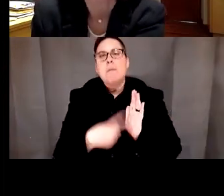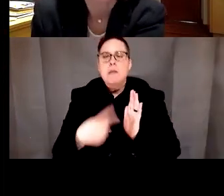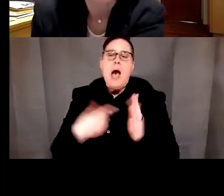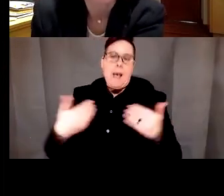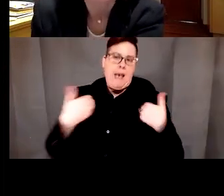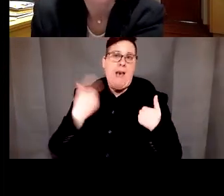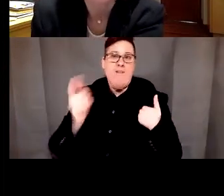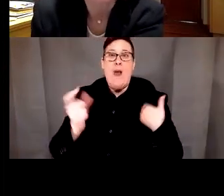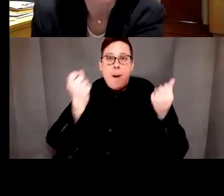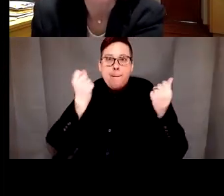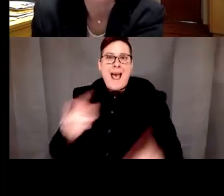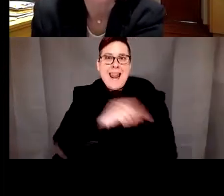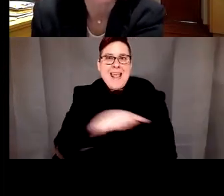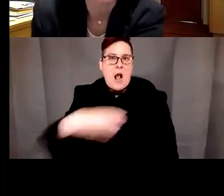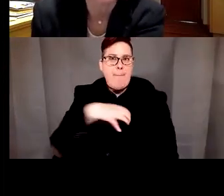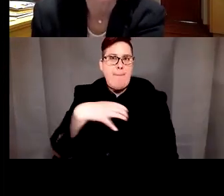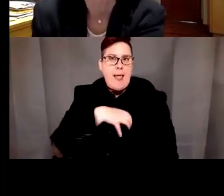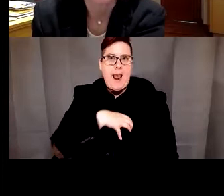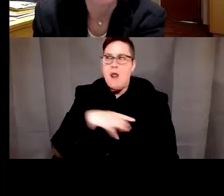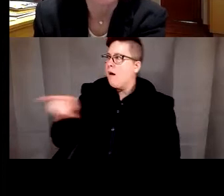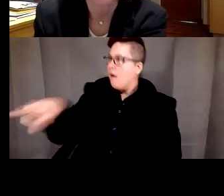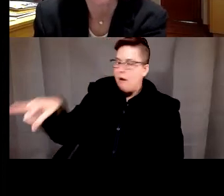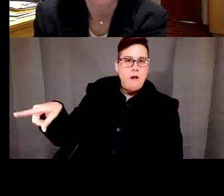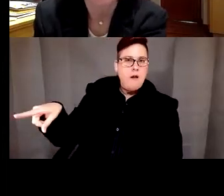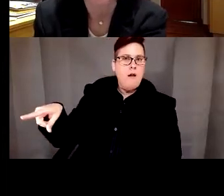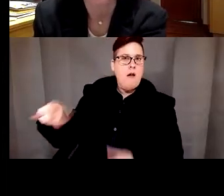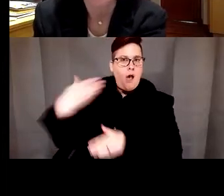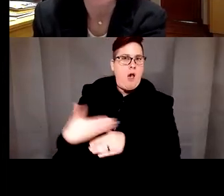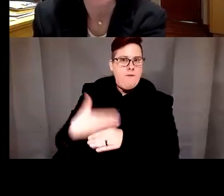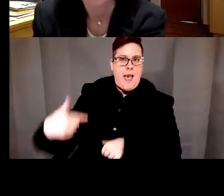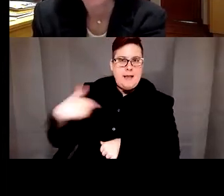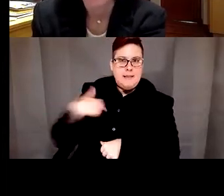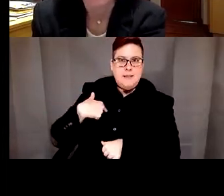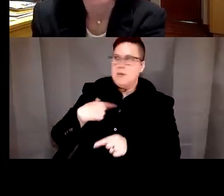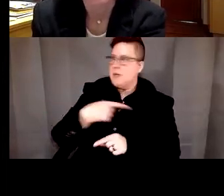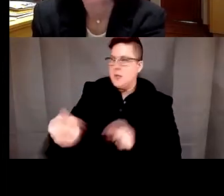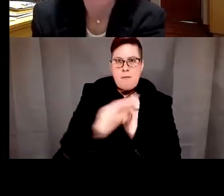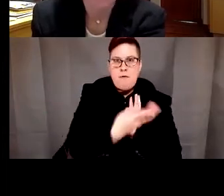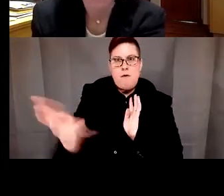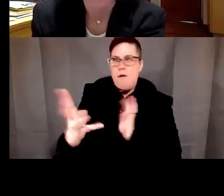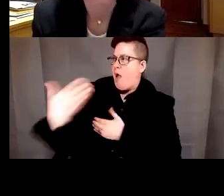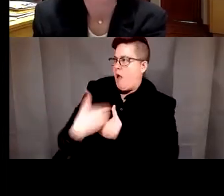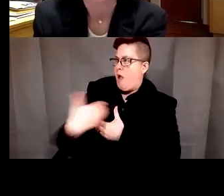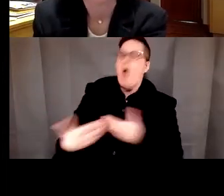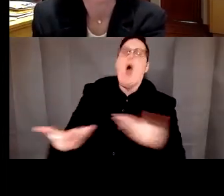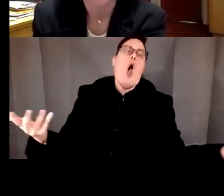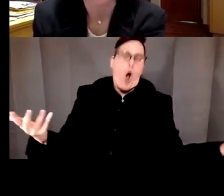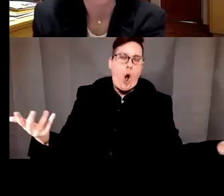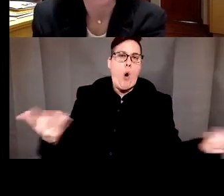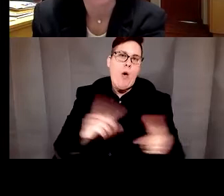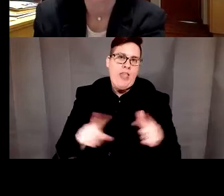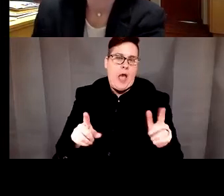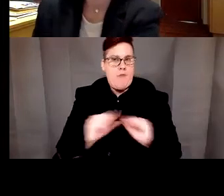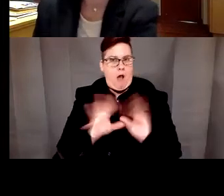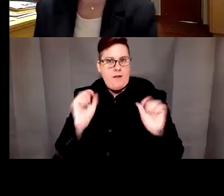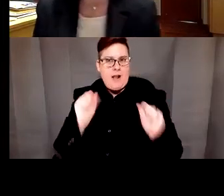are multiple plaintiffs who come forward with the complaint about the same offender. And then it's not a question of